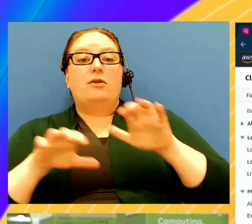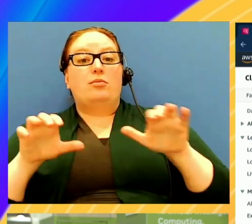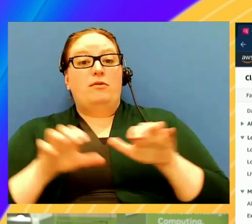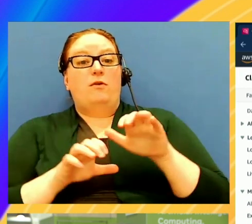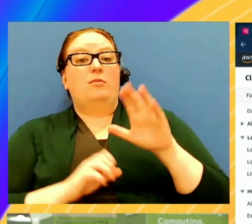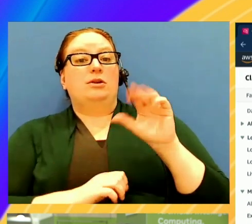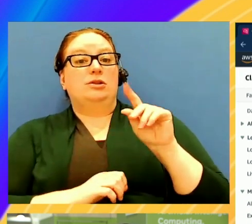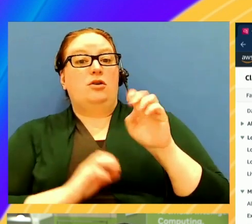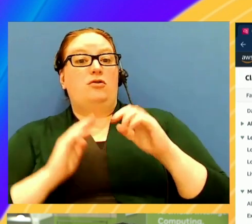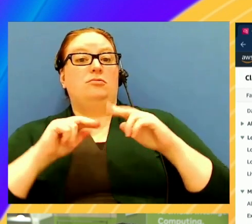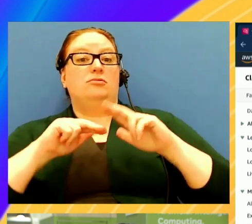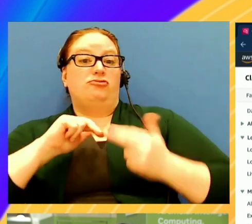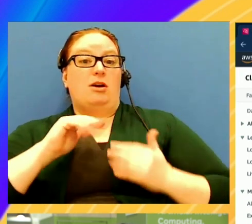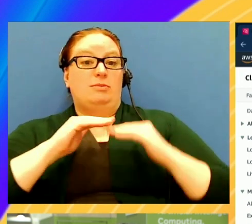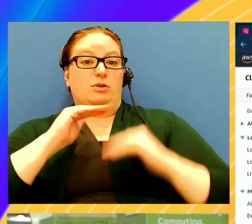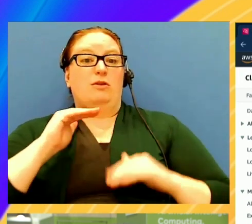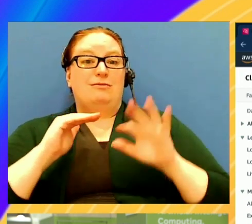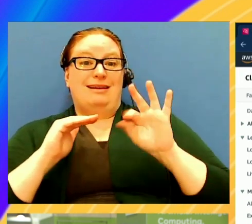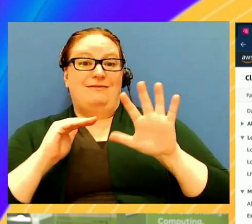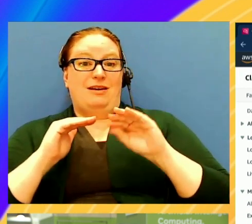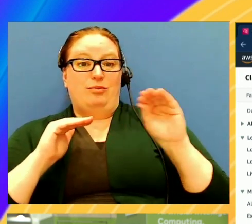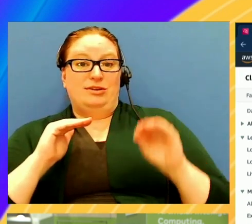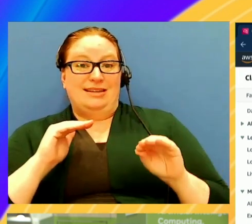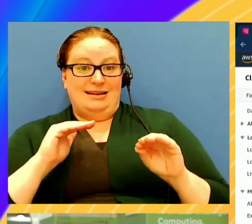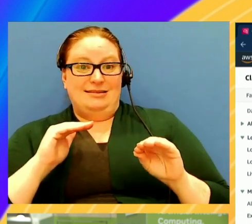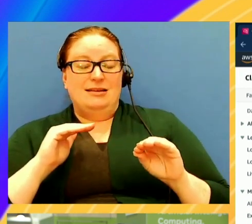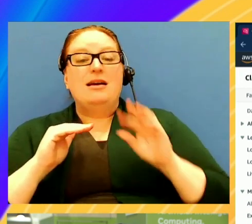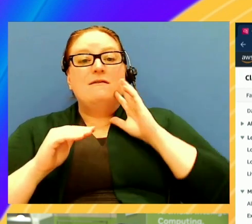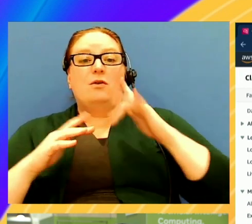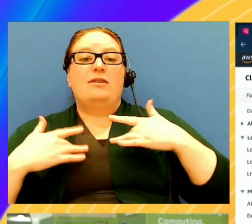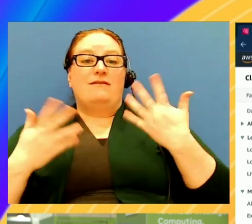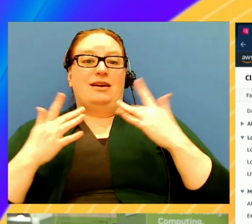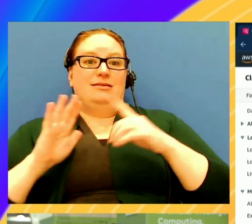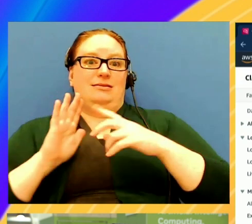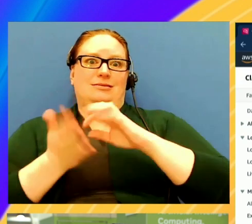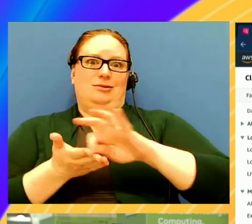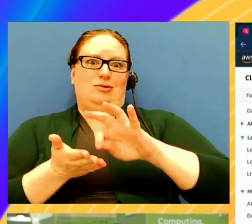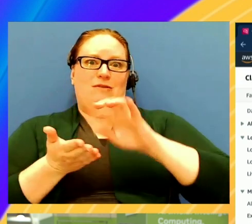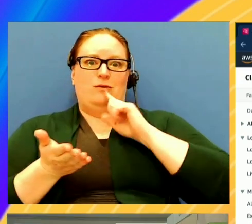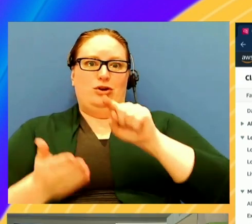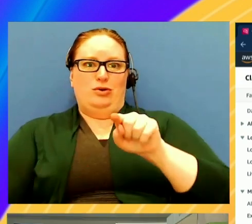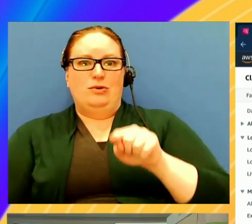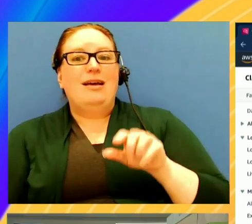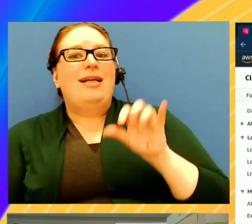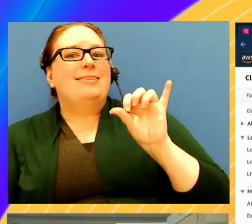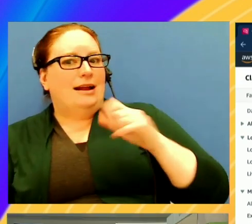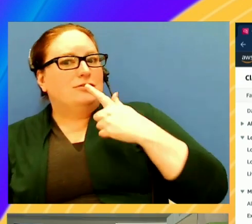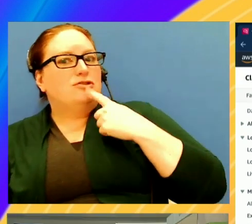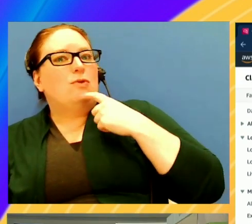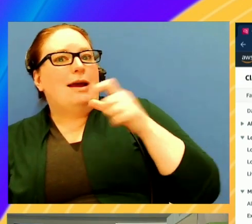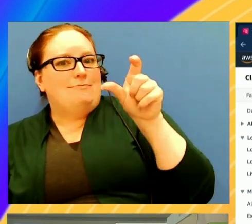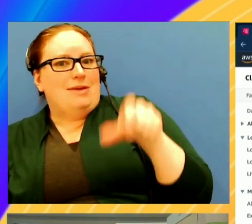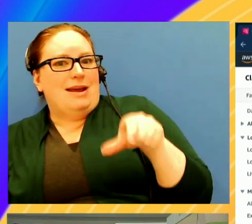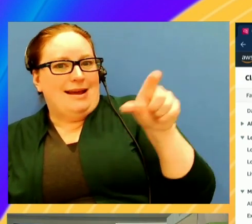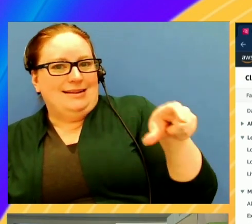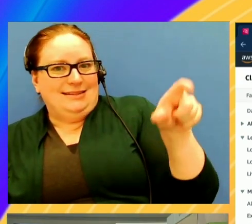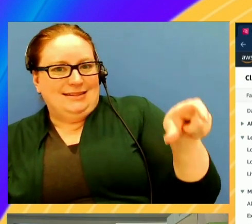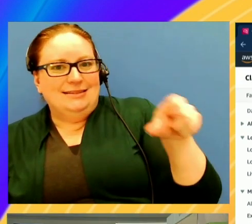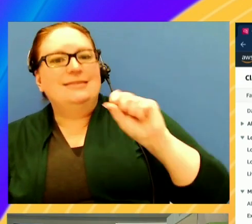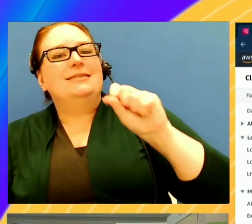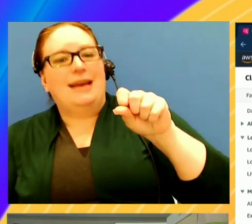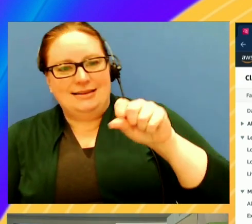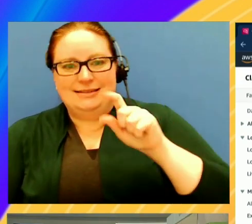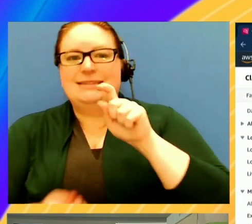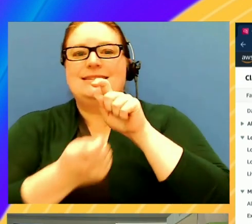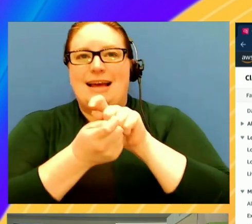below 95% to compute the health event score for you. And that's what the red bands The are. red bands are, Yep. exactly. And